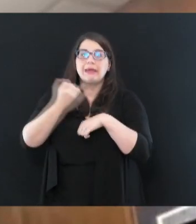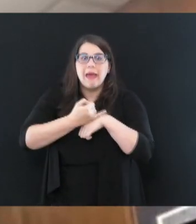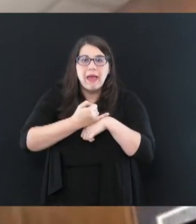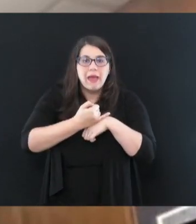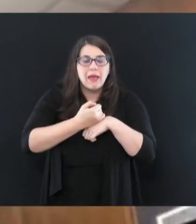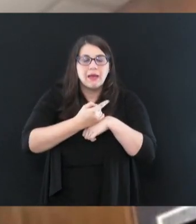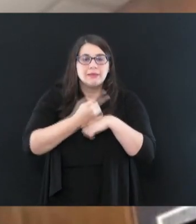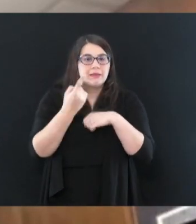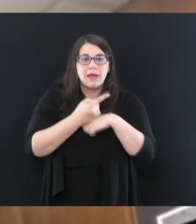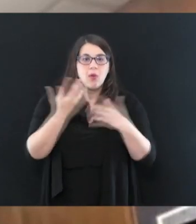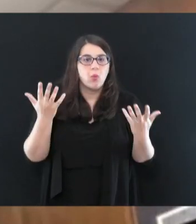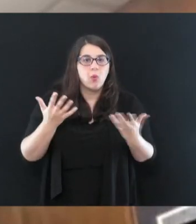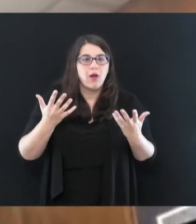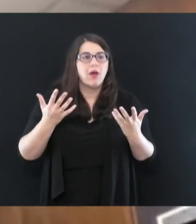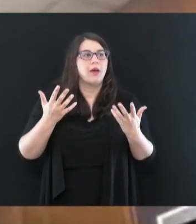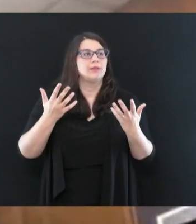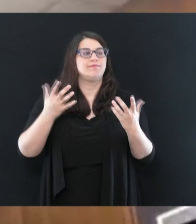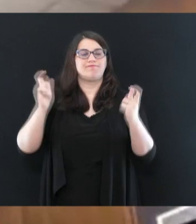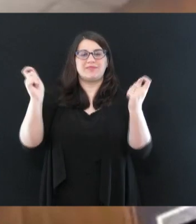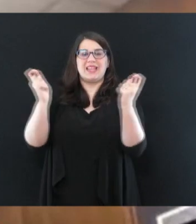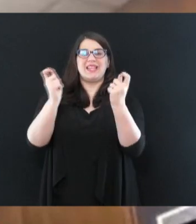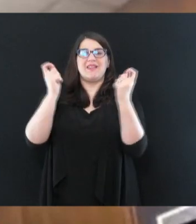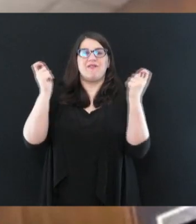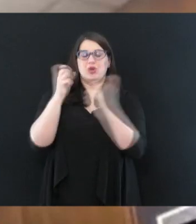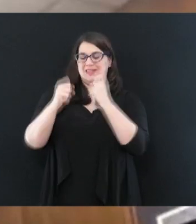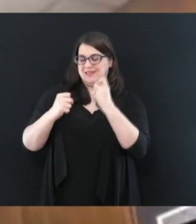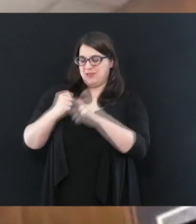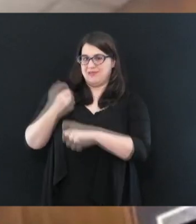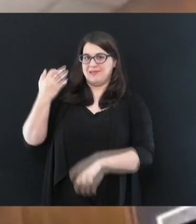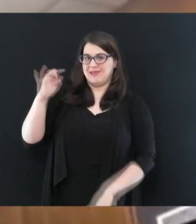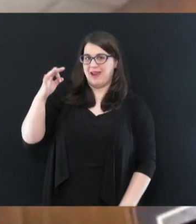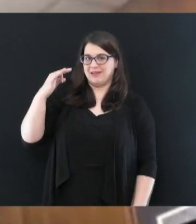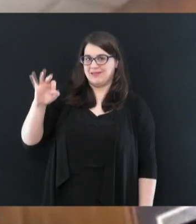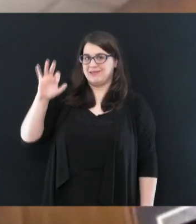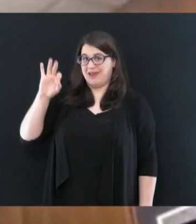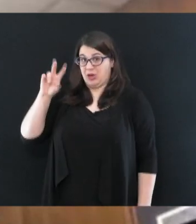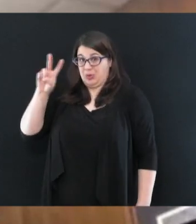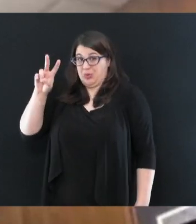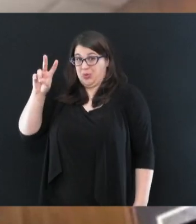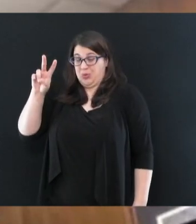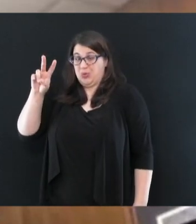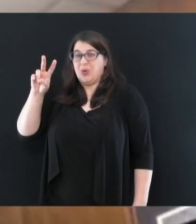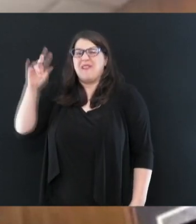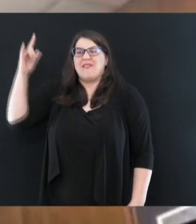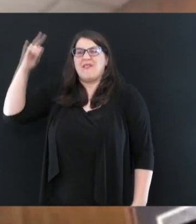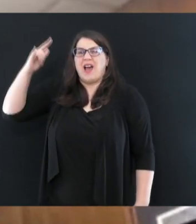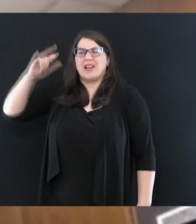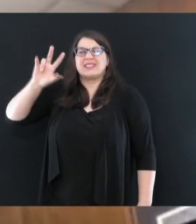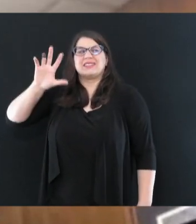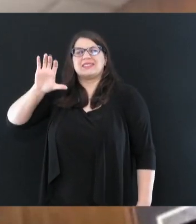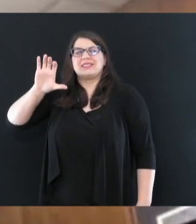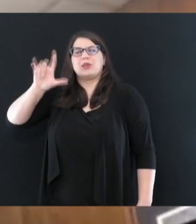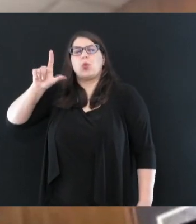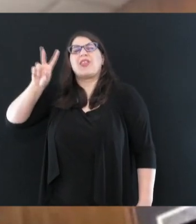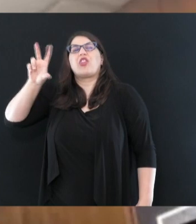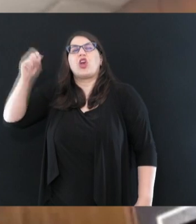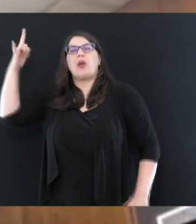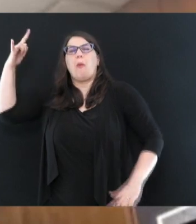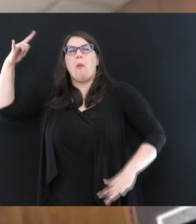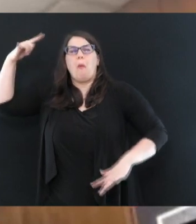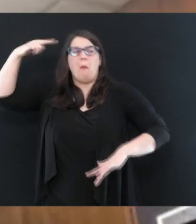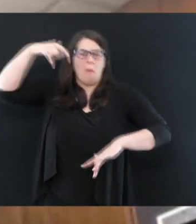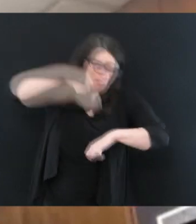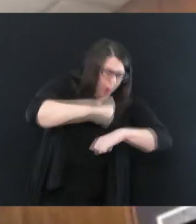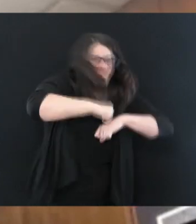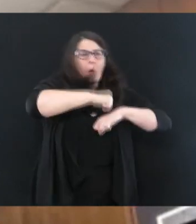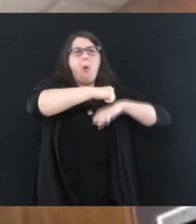anniversary of the 1992 C-130 crash, where 6 National Guard personnel died in a training